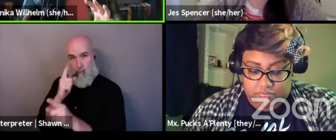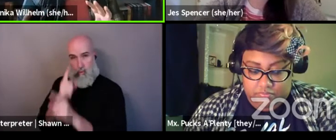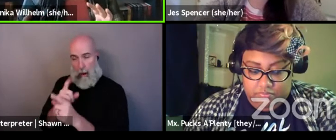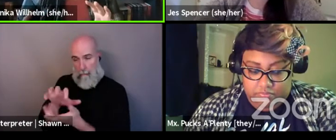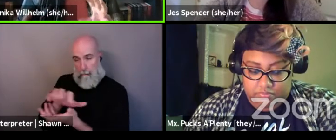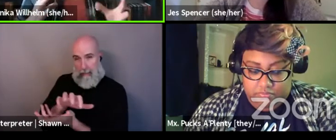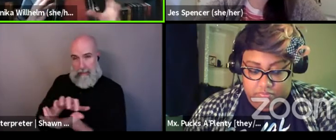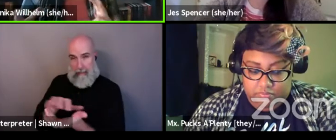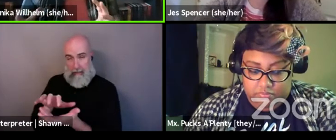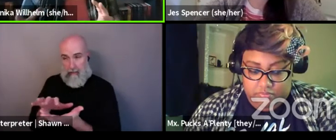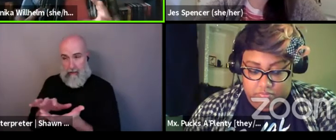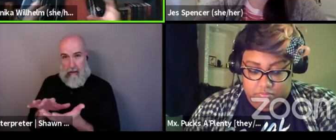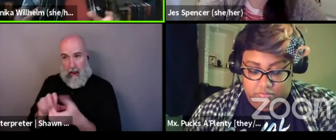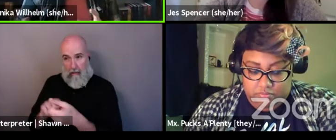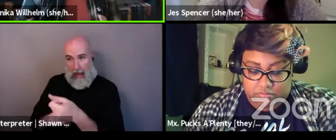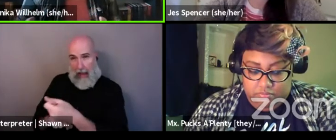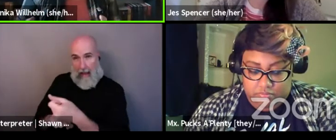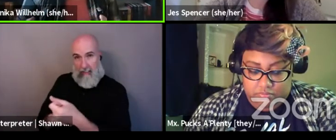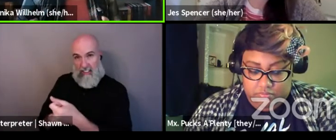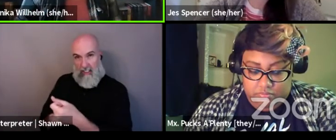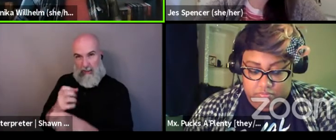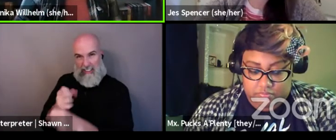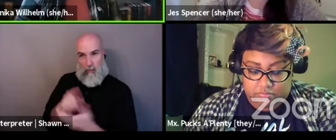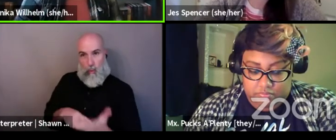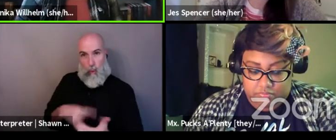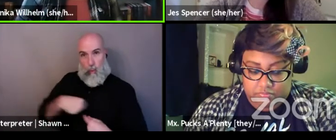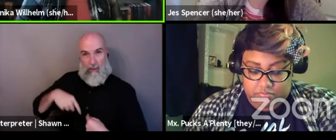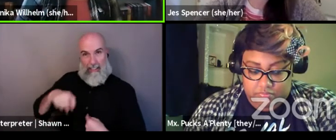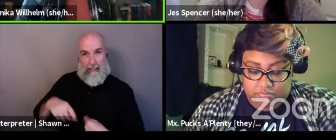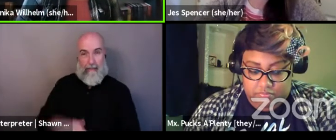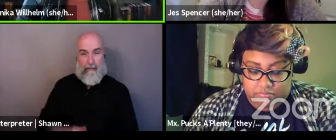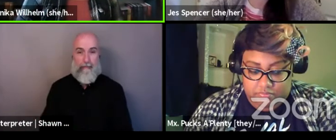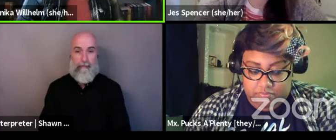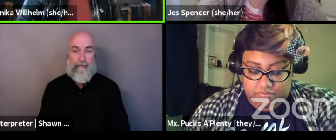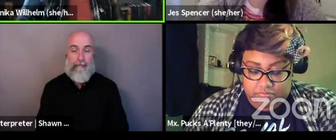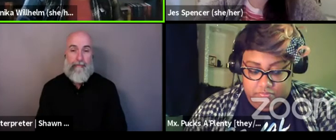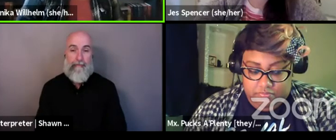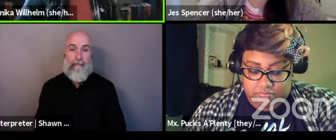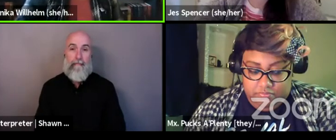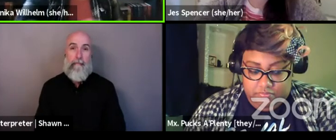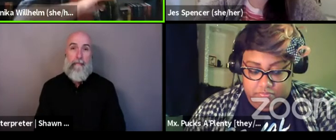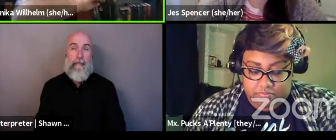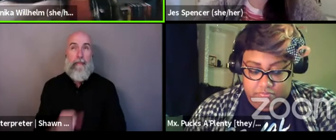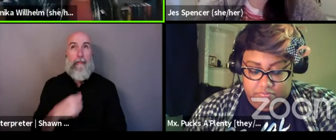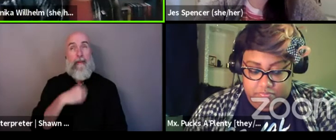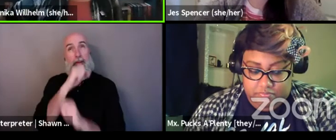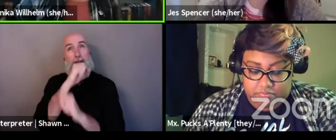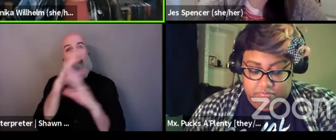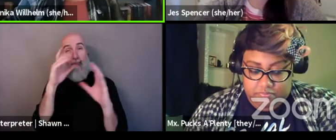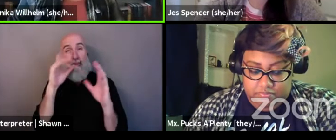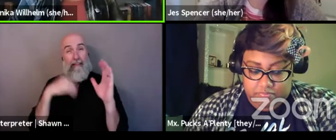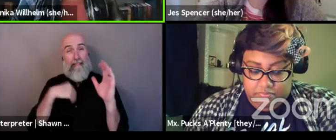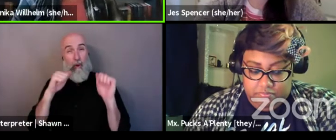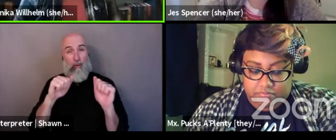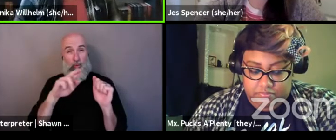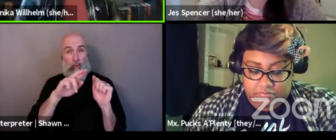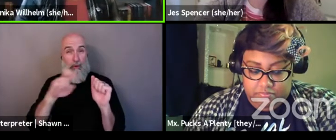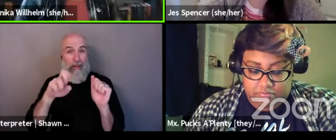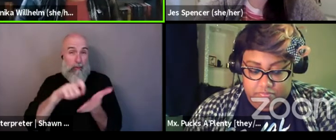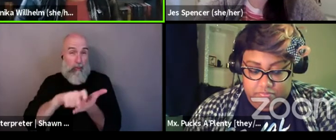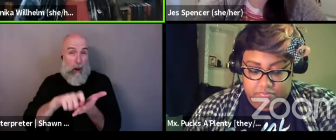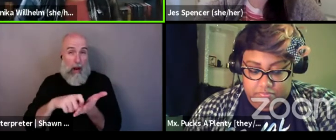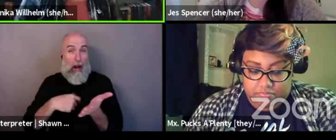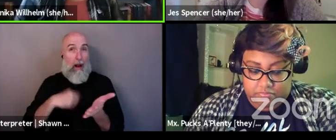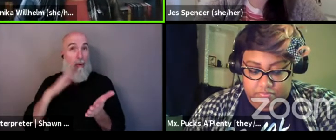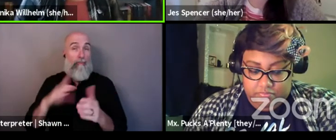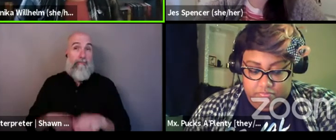of advocacy to get what he needed. And so when I think about if I could kind of like rewrite everything, I would start by saying